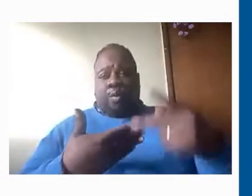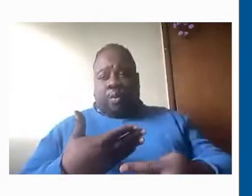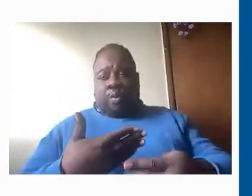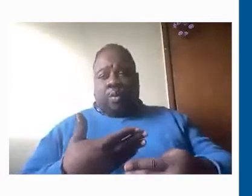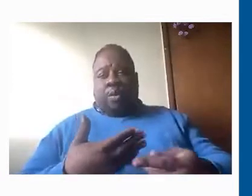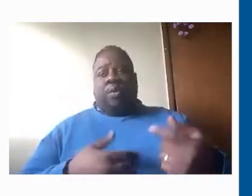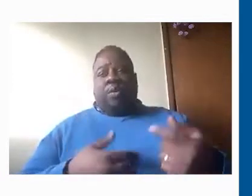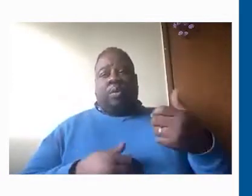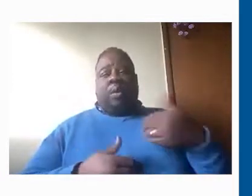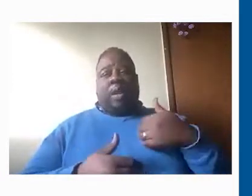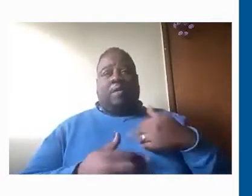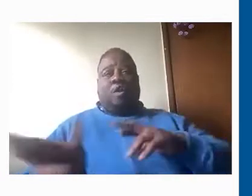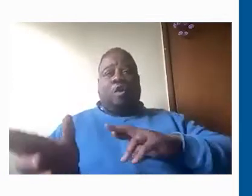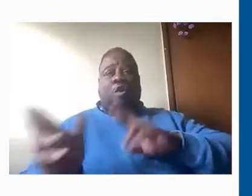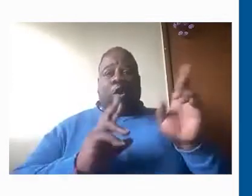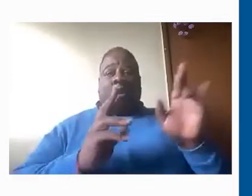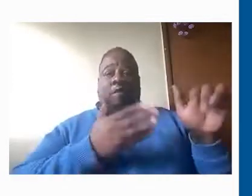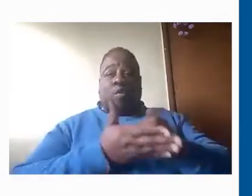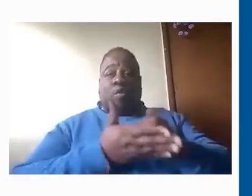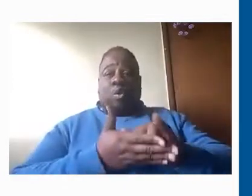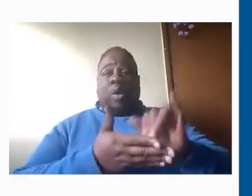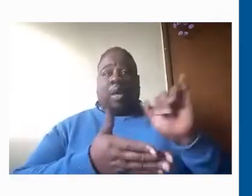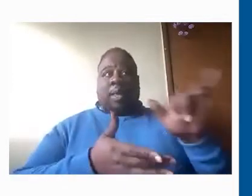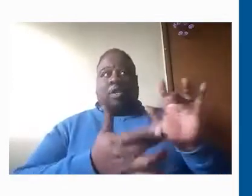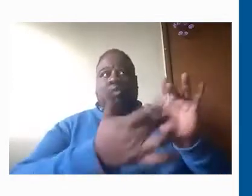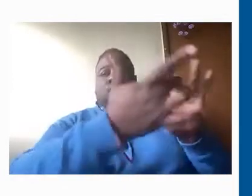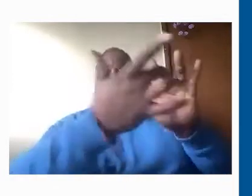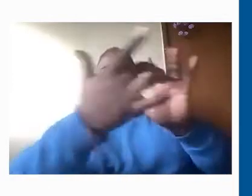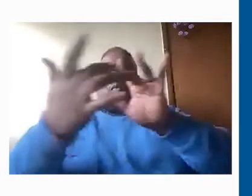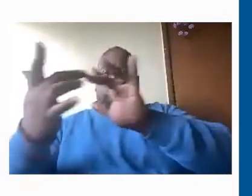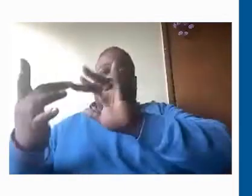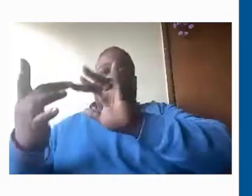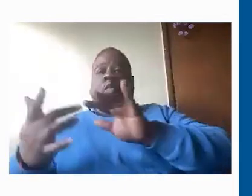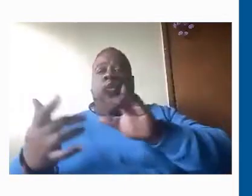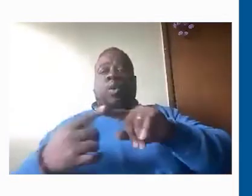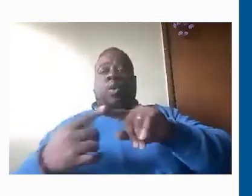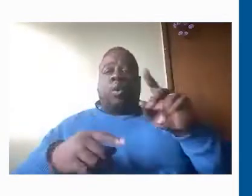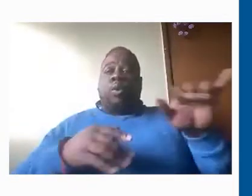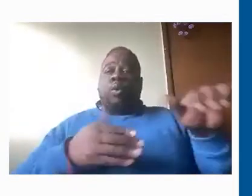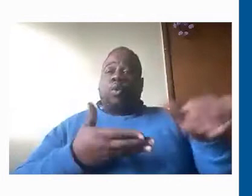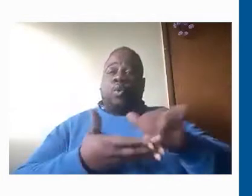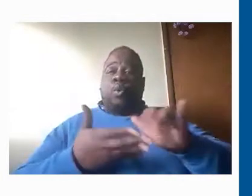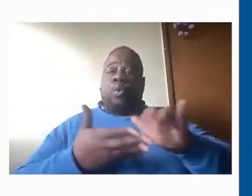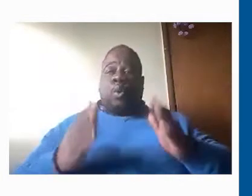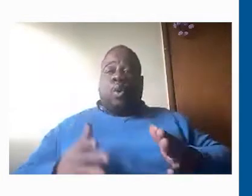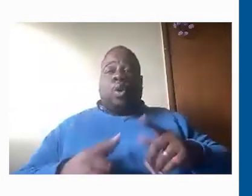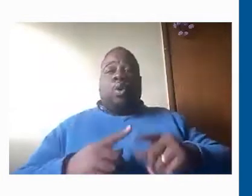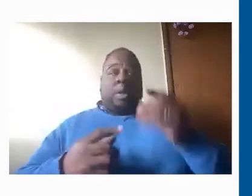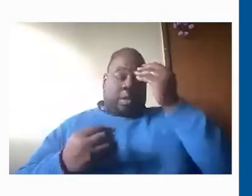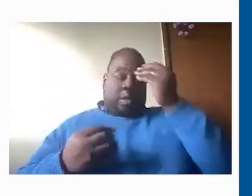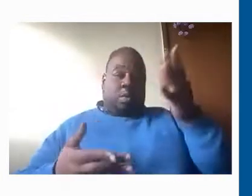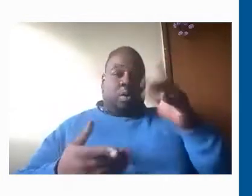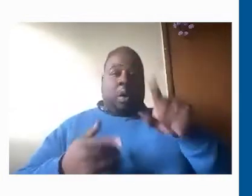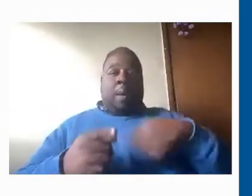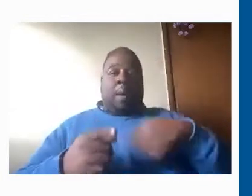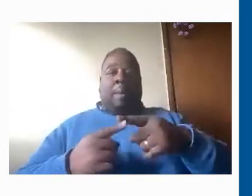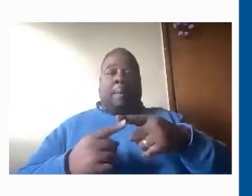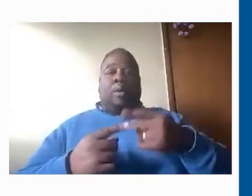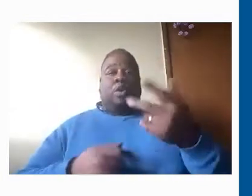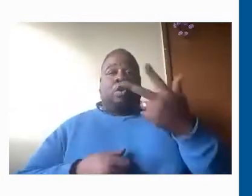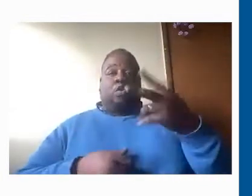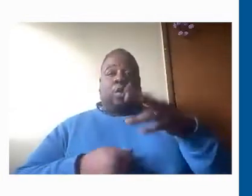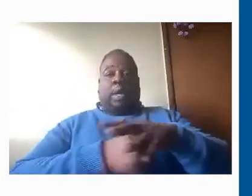campaign for all New Yorkers, including people with disabilities. And that talks about the 3 areas, which I'm going to talk about in a little